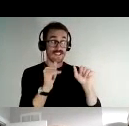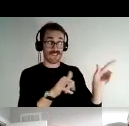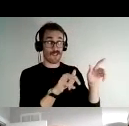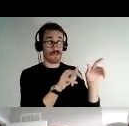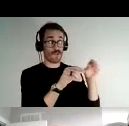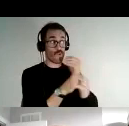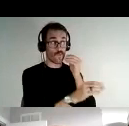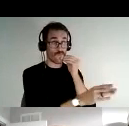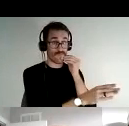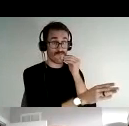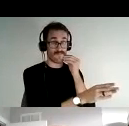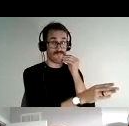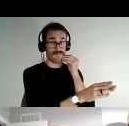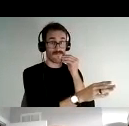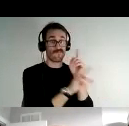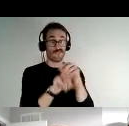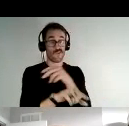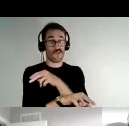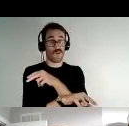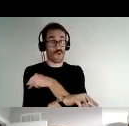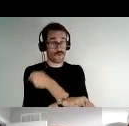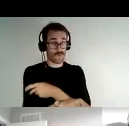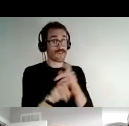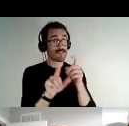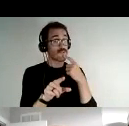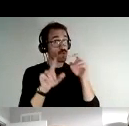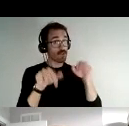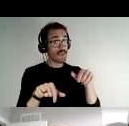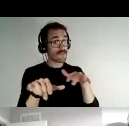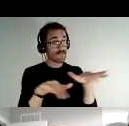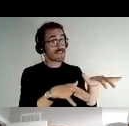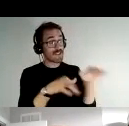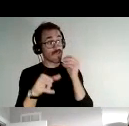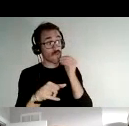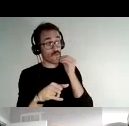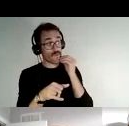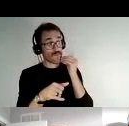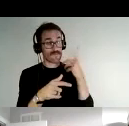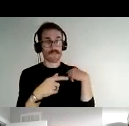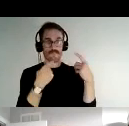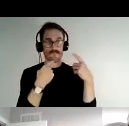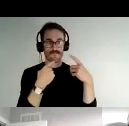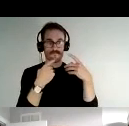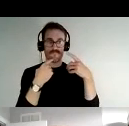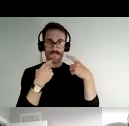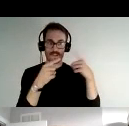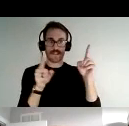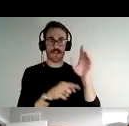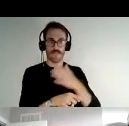situation, they said their concern about declaring what the abuse was to the